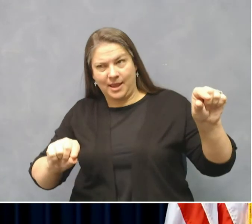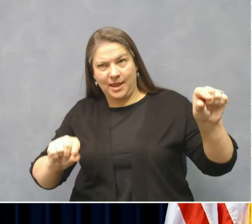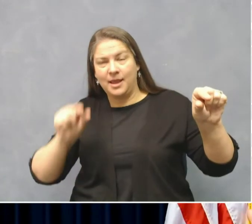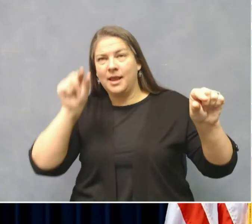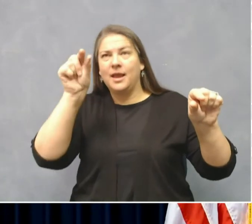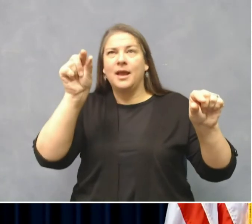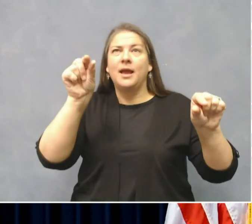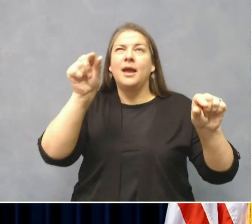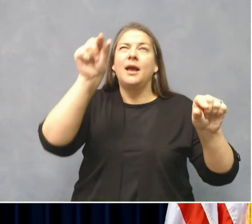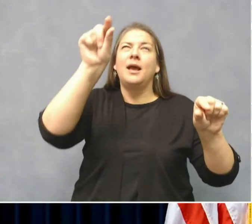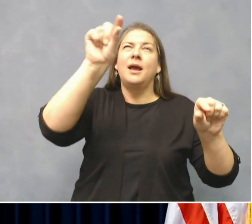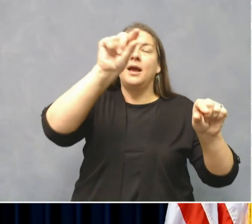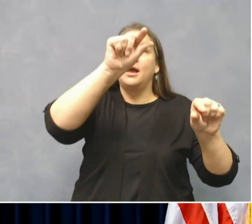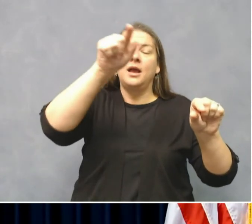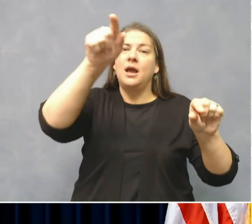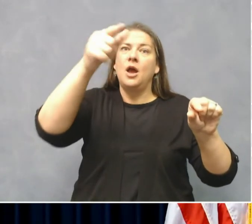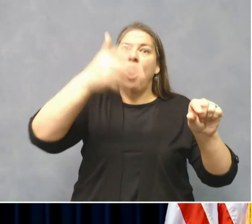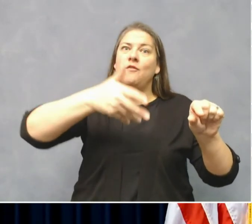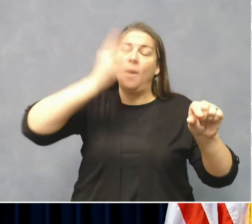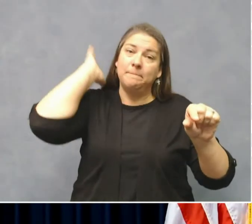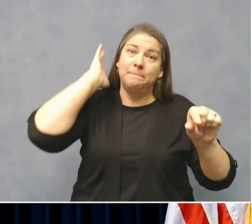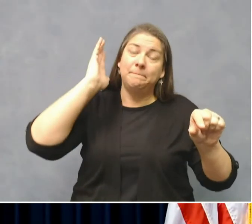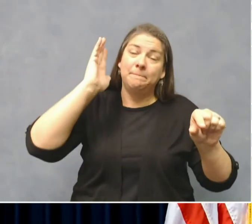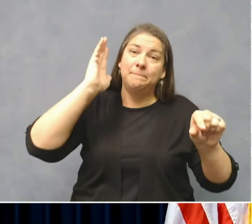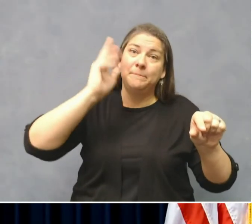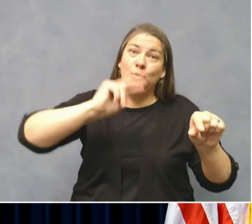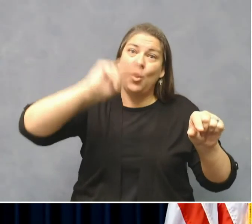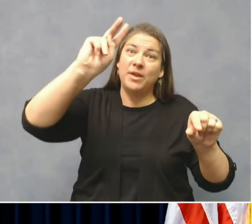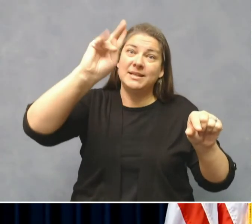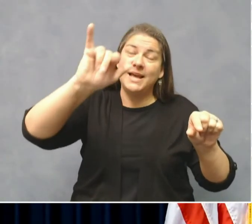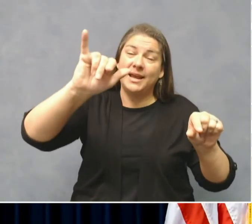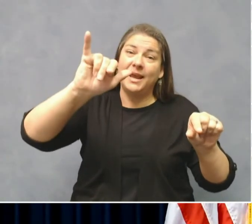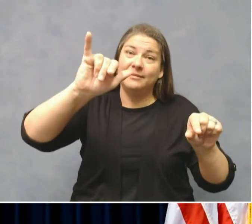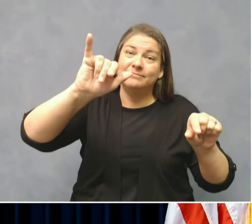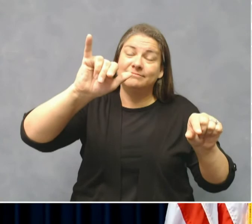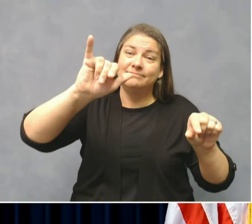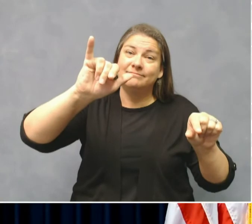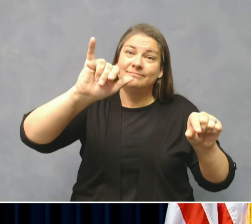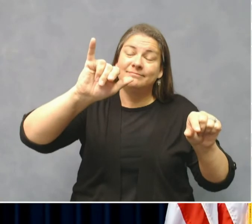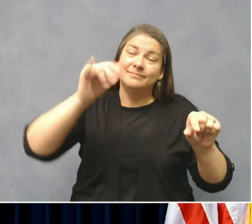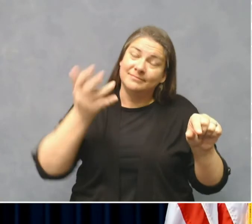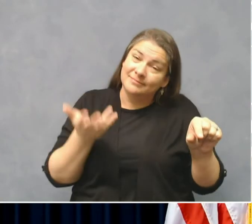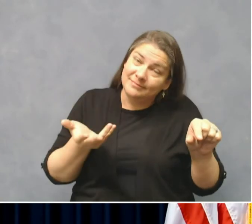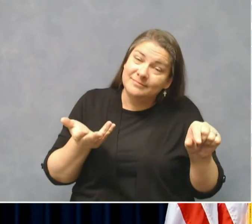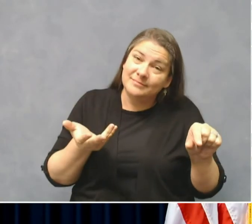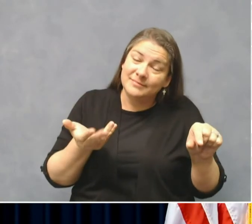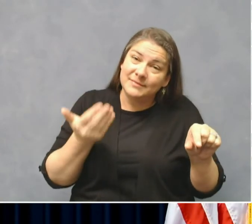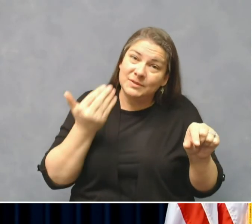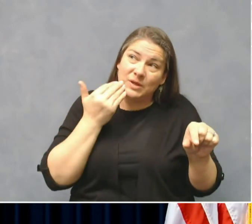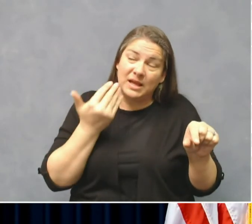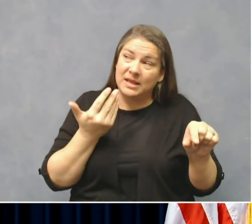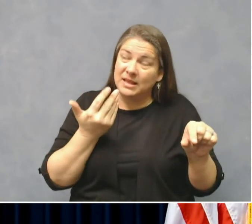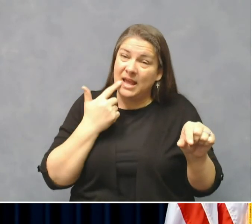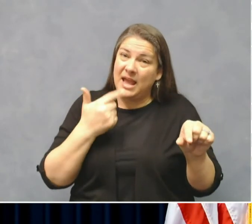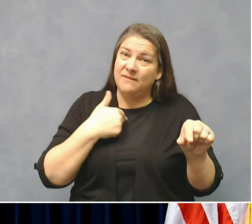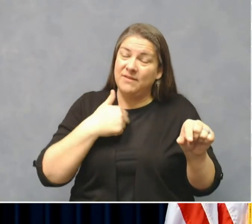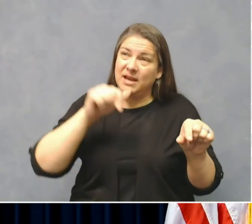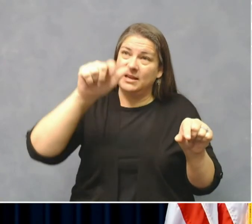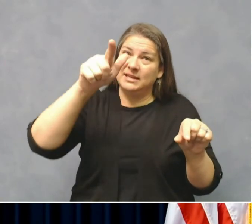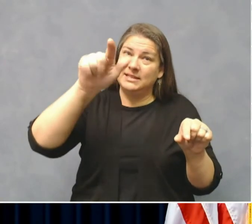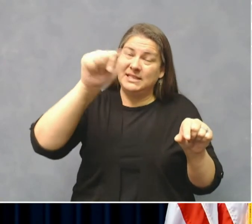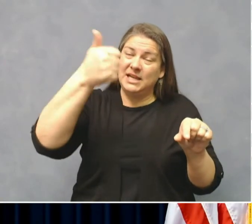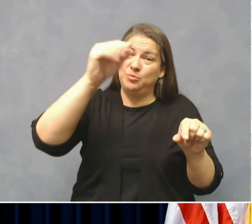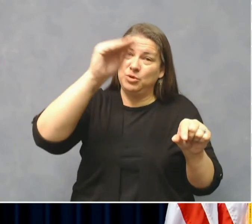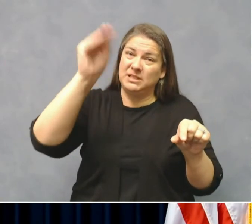and I think a large part of that is also, Ohio has a 10%, I believe, positivity rate,